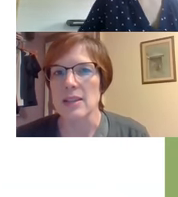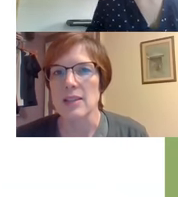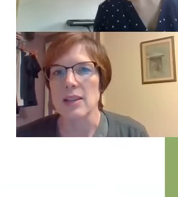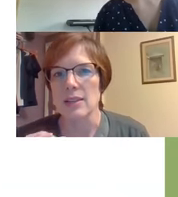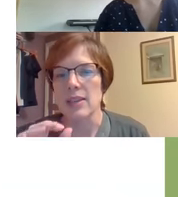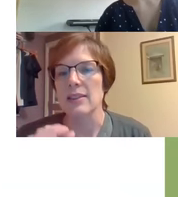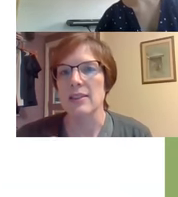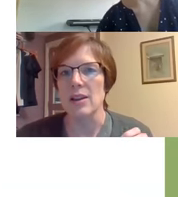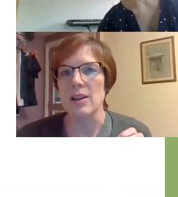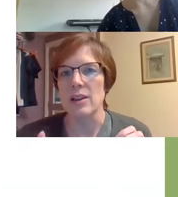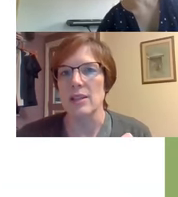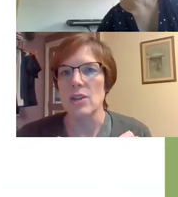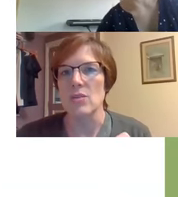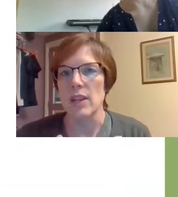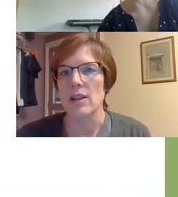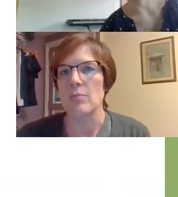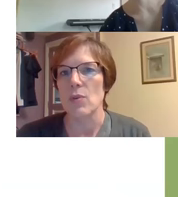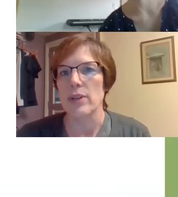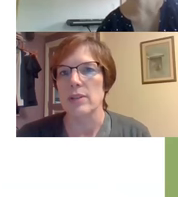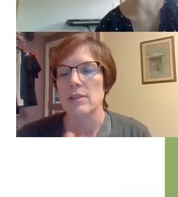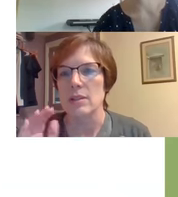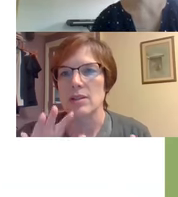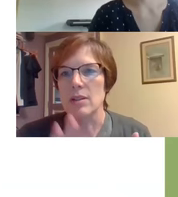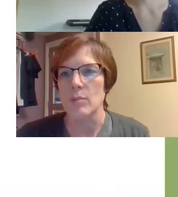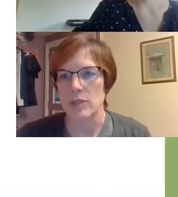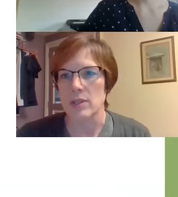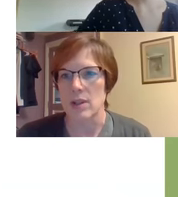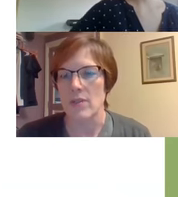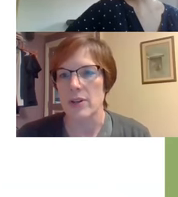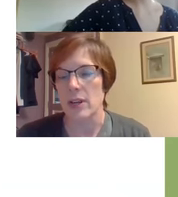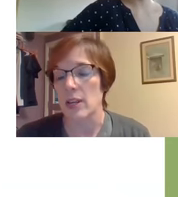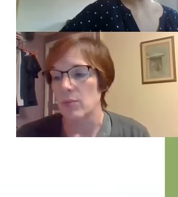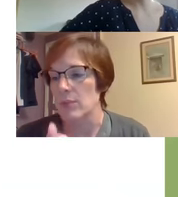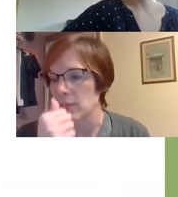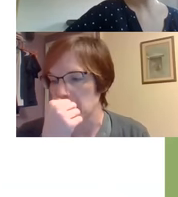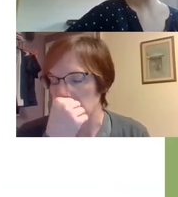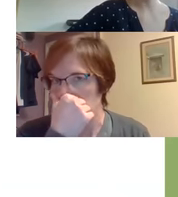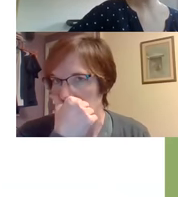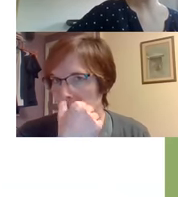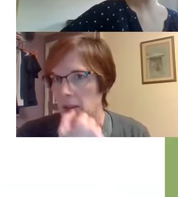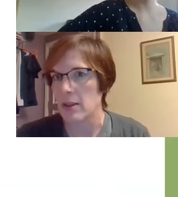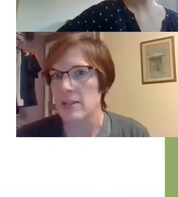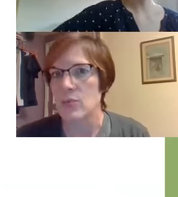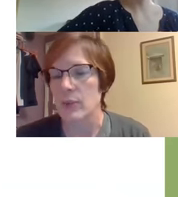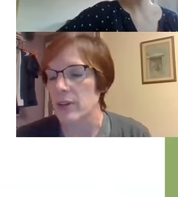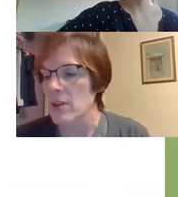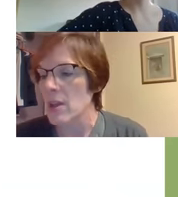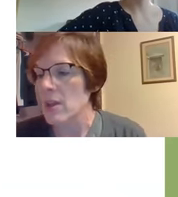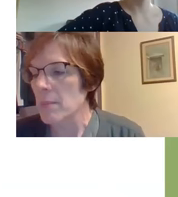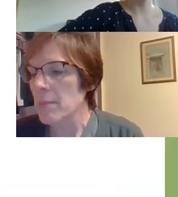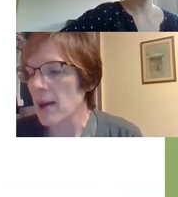1990s that the endocannabinoid system was discovered, and it was discovered in